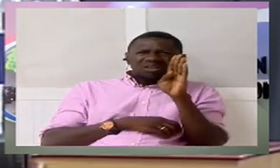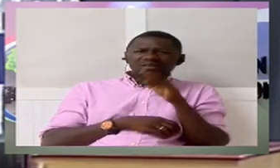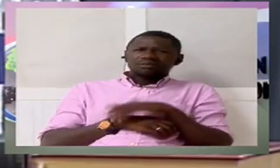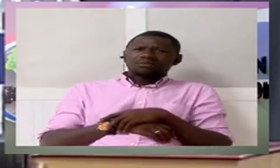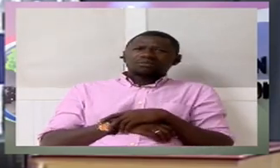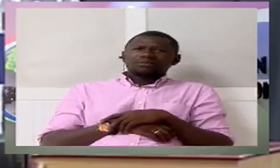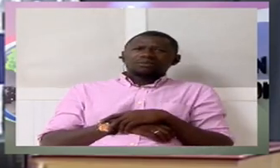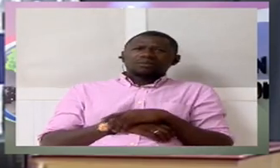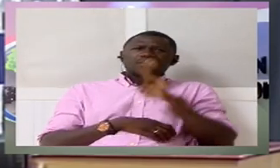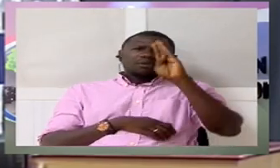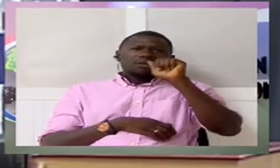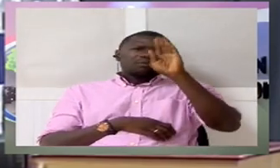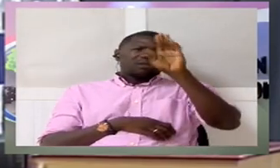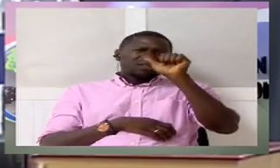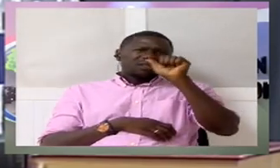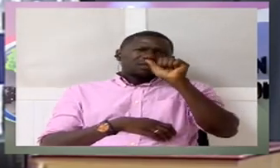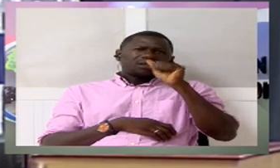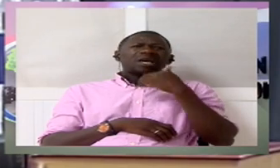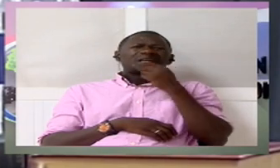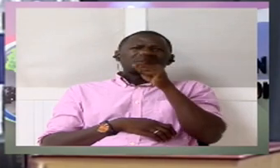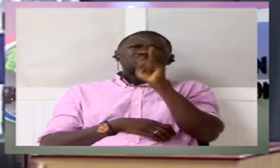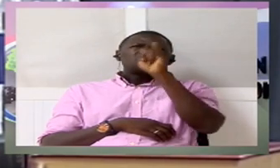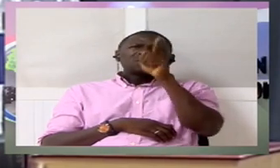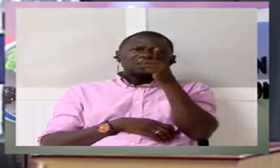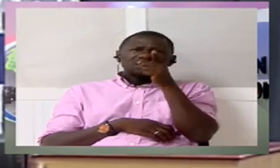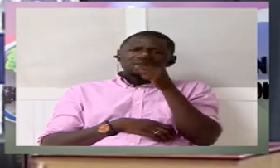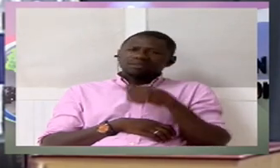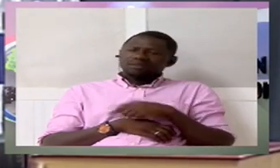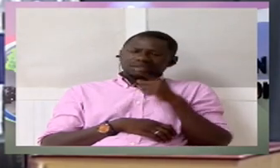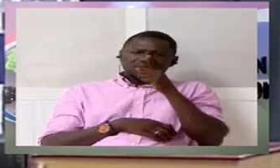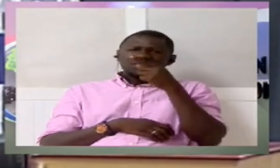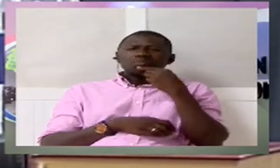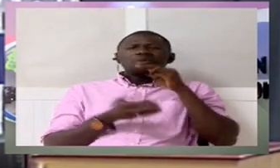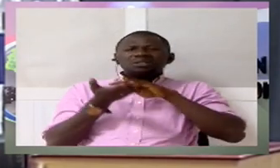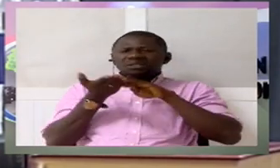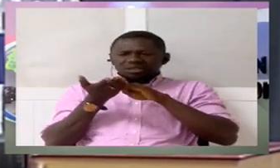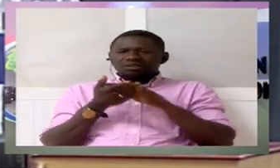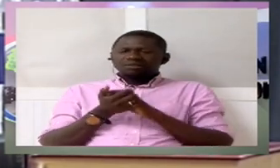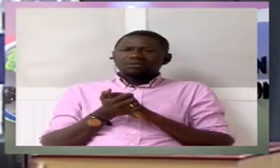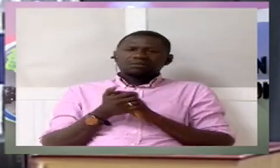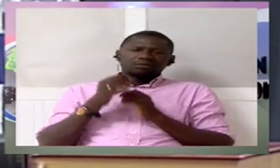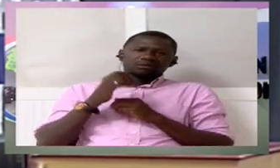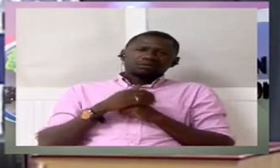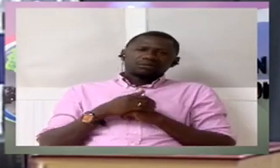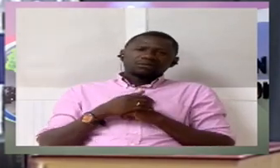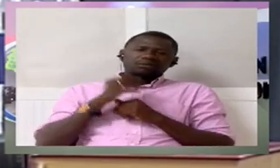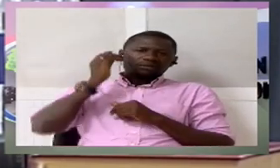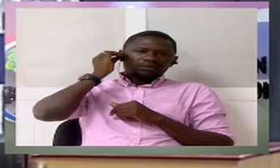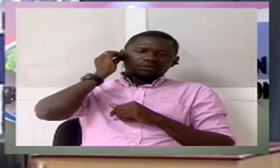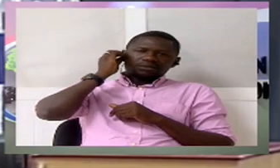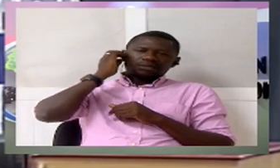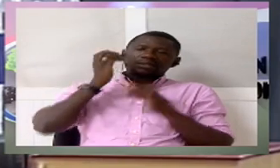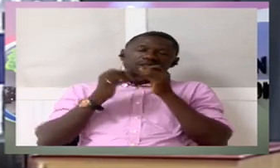yinti. Baba asked them, what is this? Kayako boro lem yinti. They said to him, it's medicine. Akoyeko ayke boro da mati